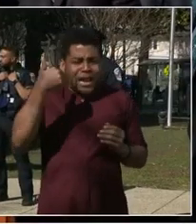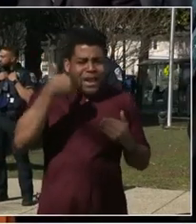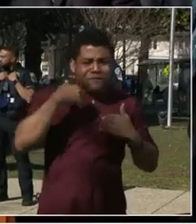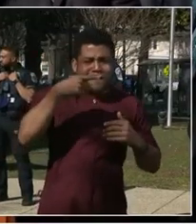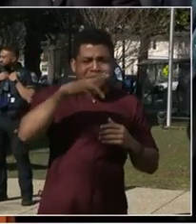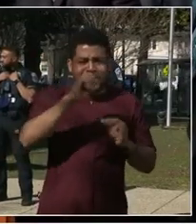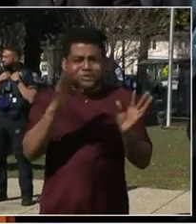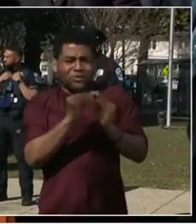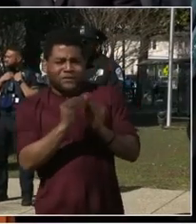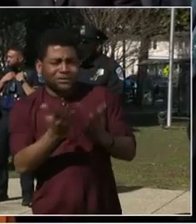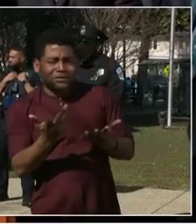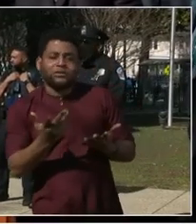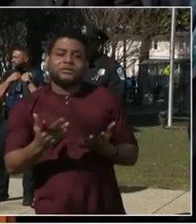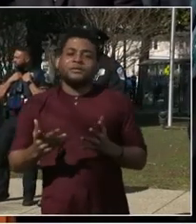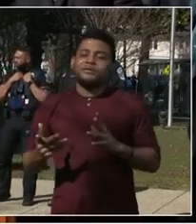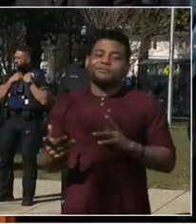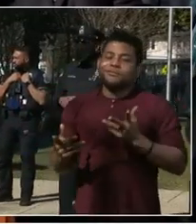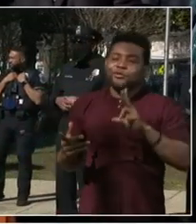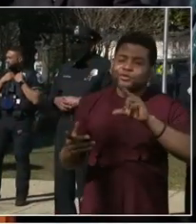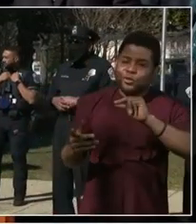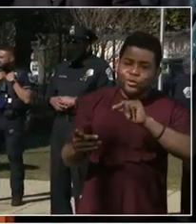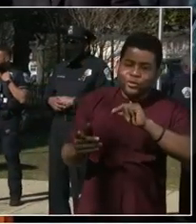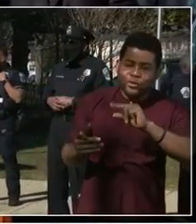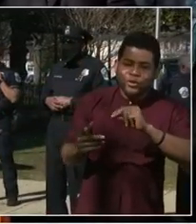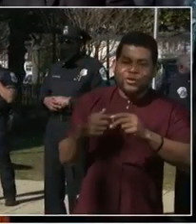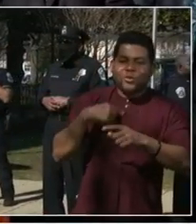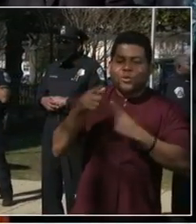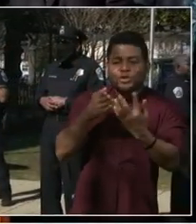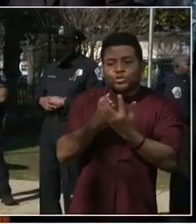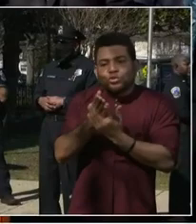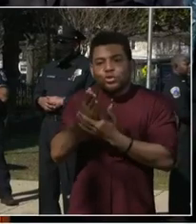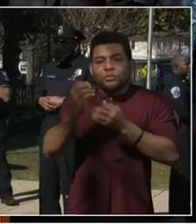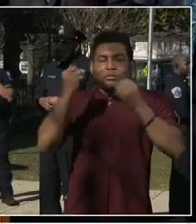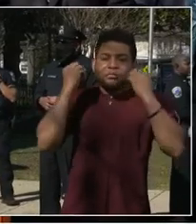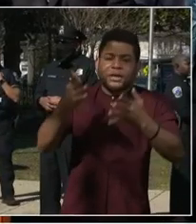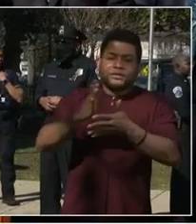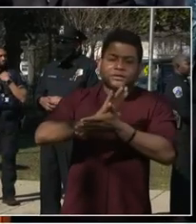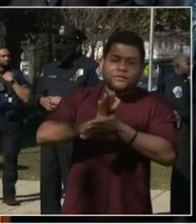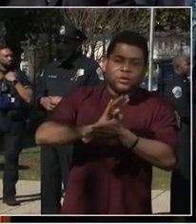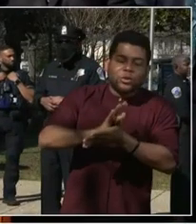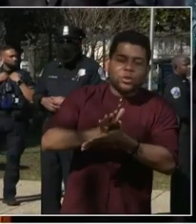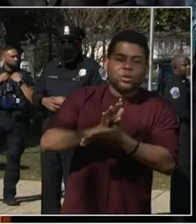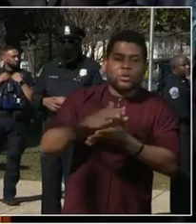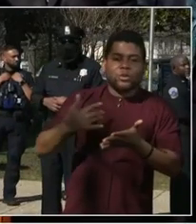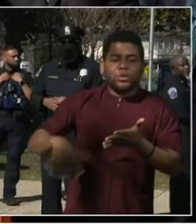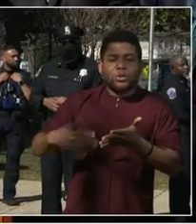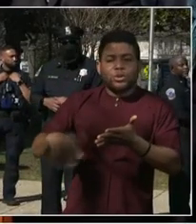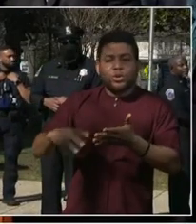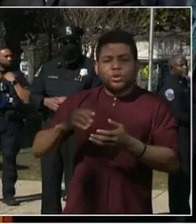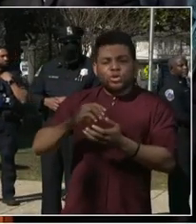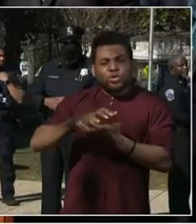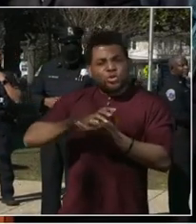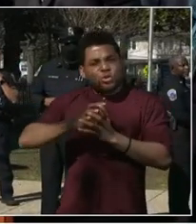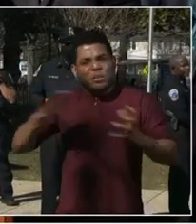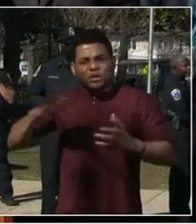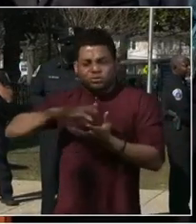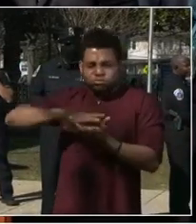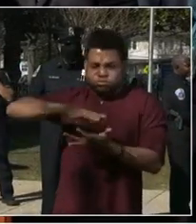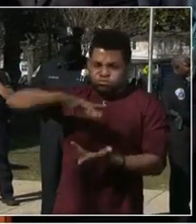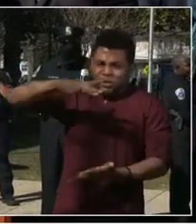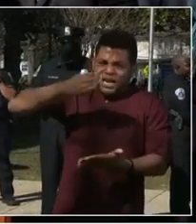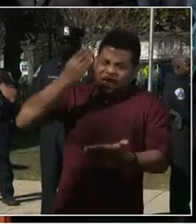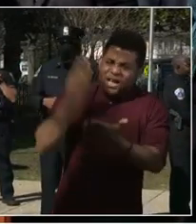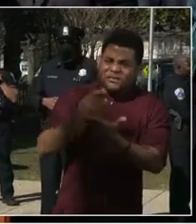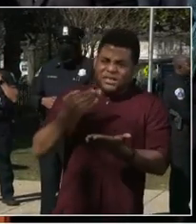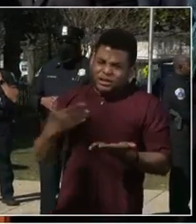of again, they're going through hundreds of hours of video and everything, really trying to pull all these pieces together. At the point